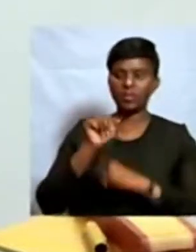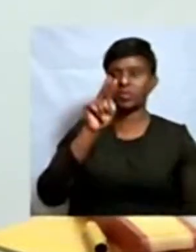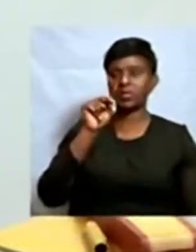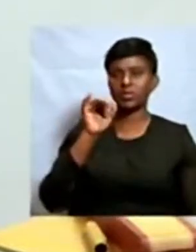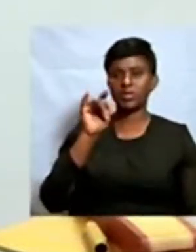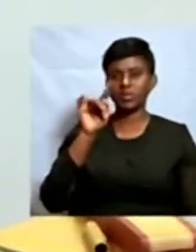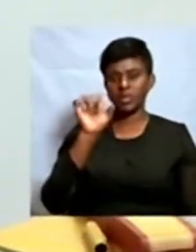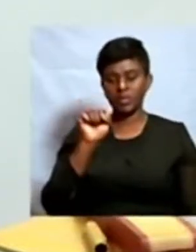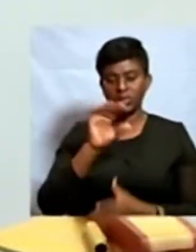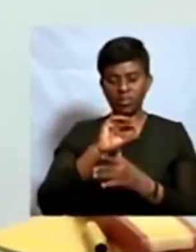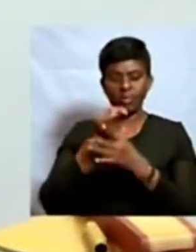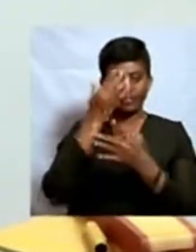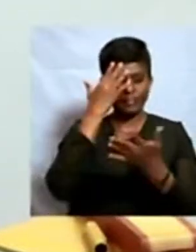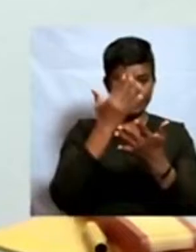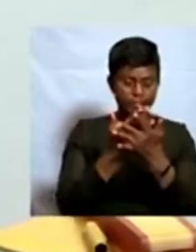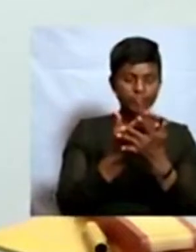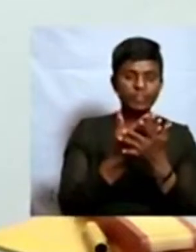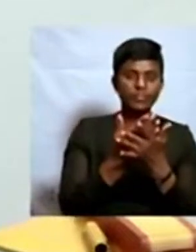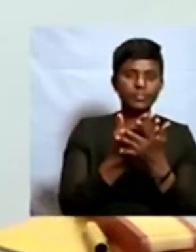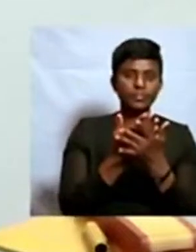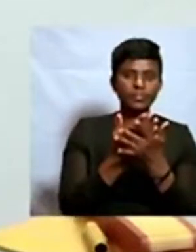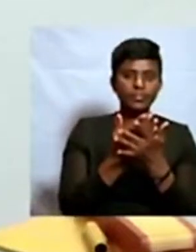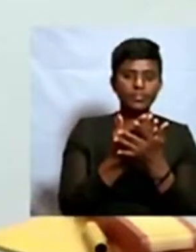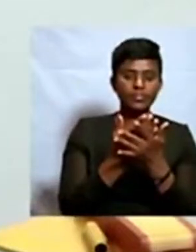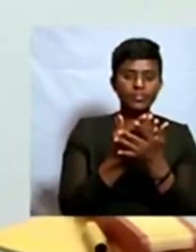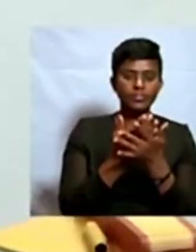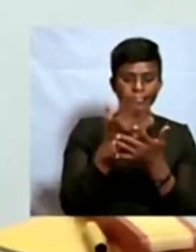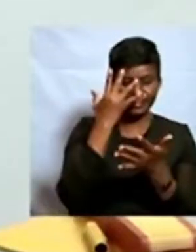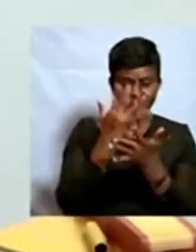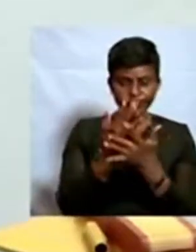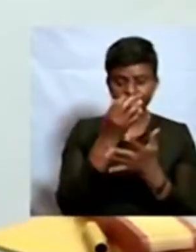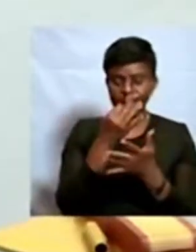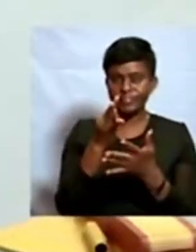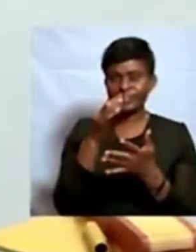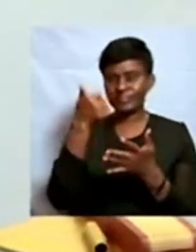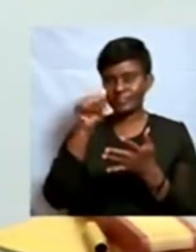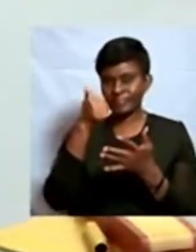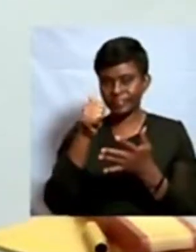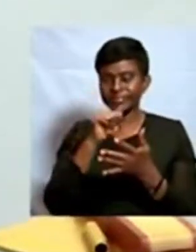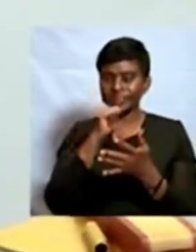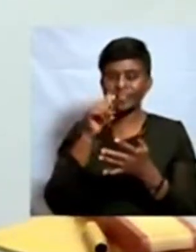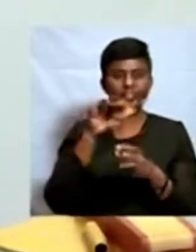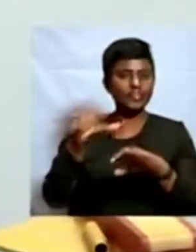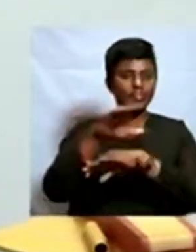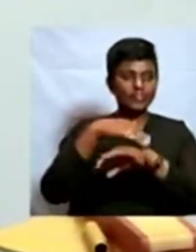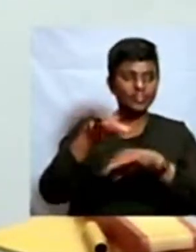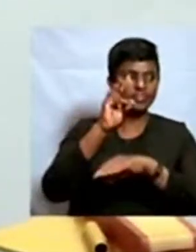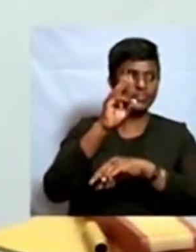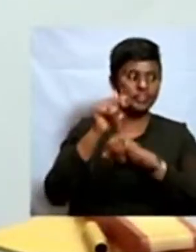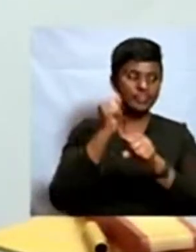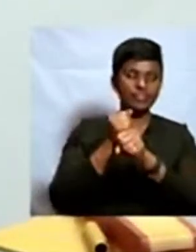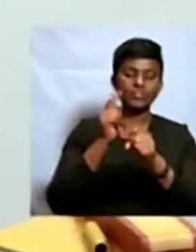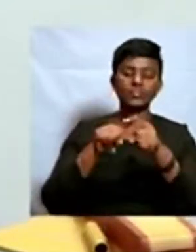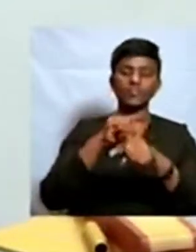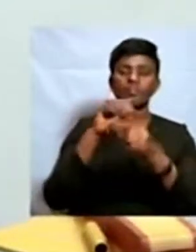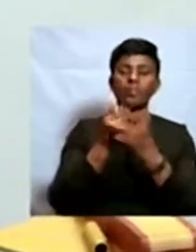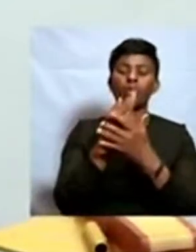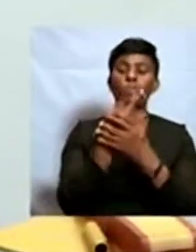or to imprisonment of a term not exceeding 7 years or to